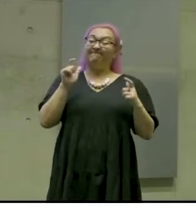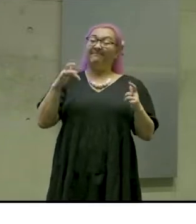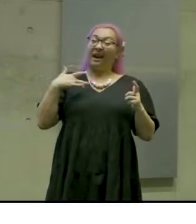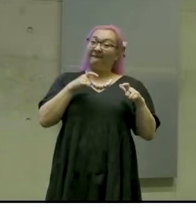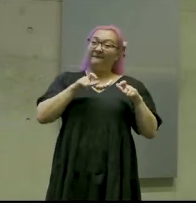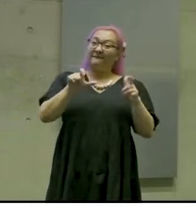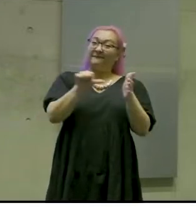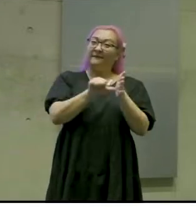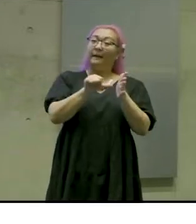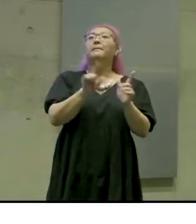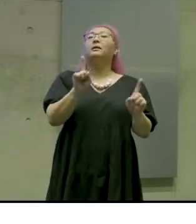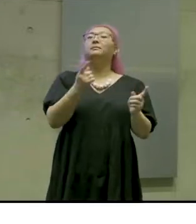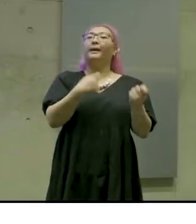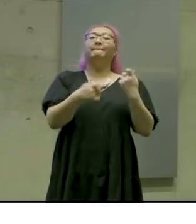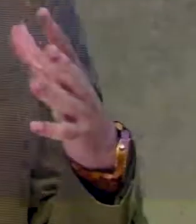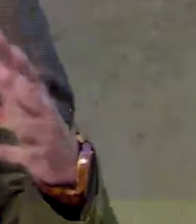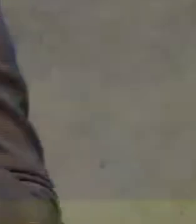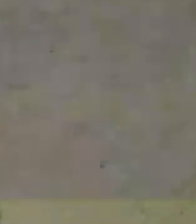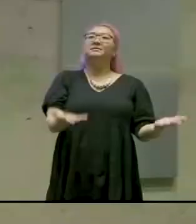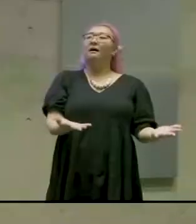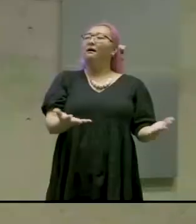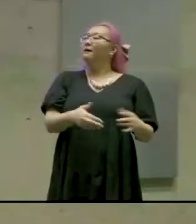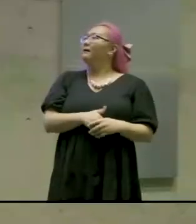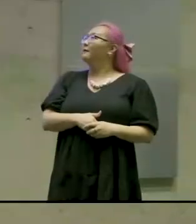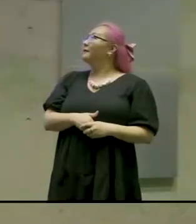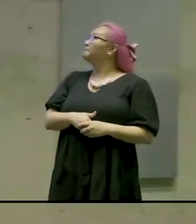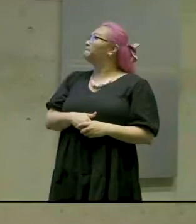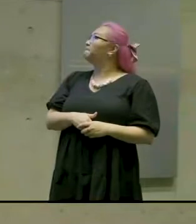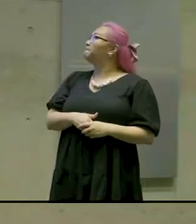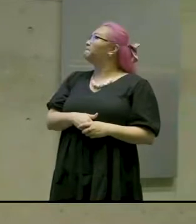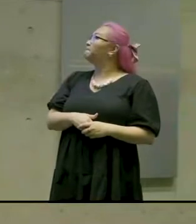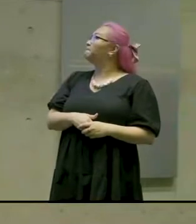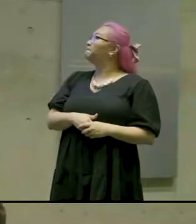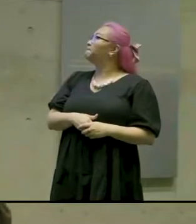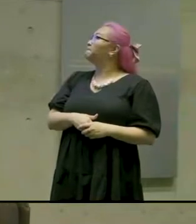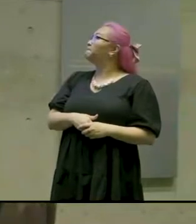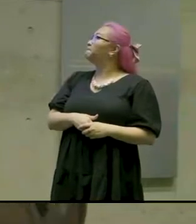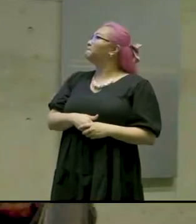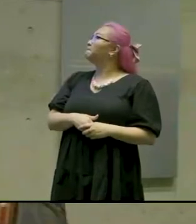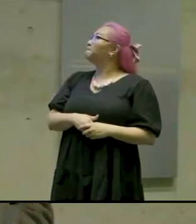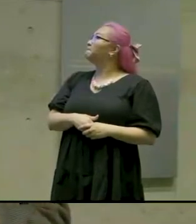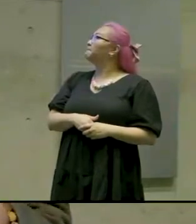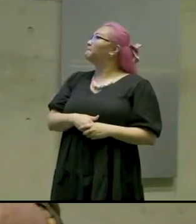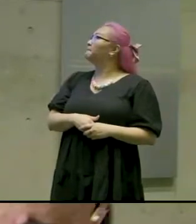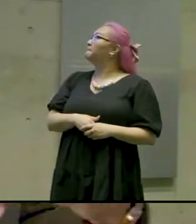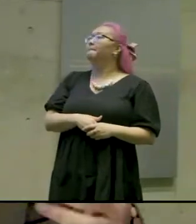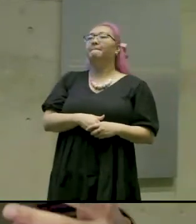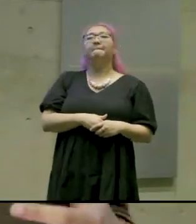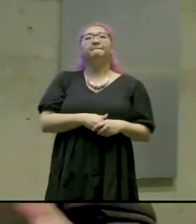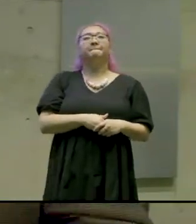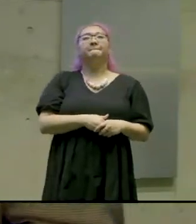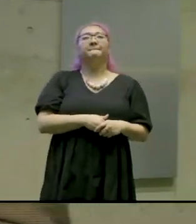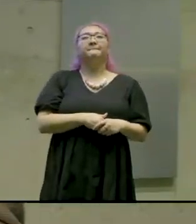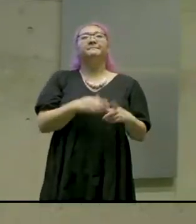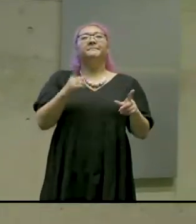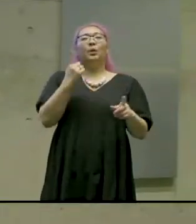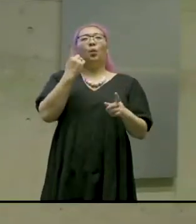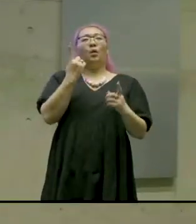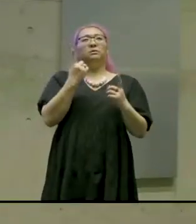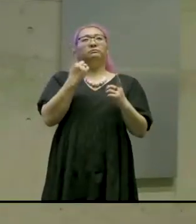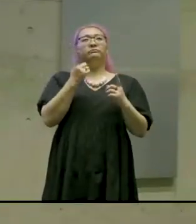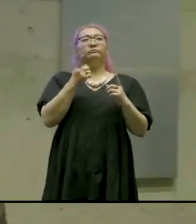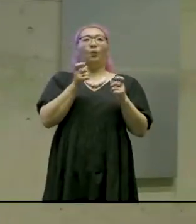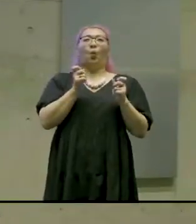the power of embodiment. And embodiment is the idea of seeing the world from another perspective. So the power